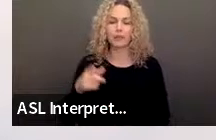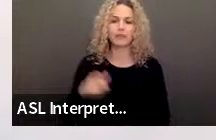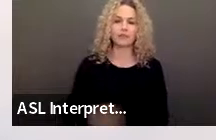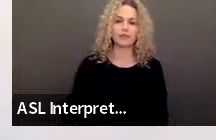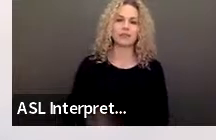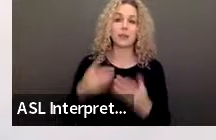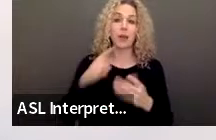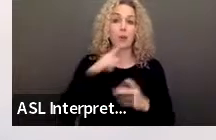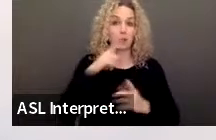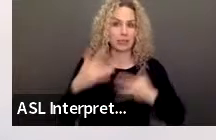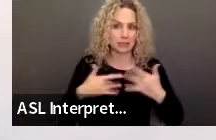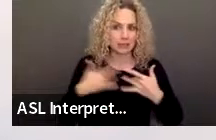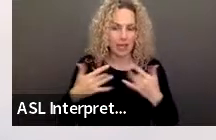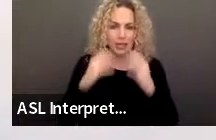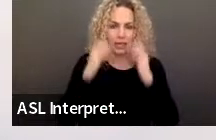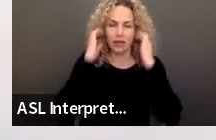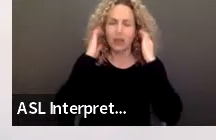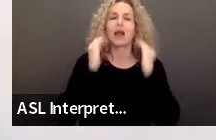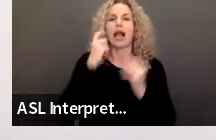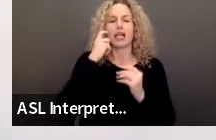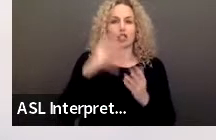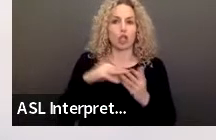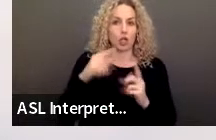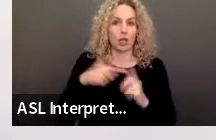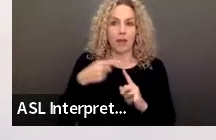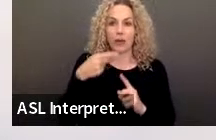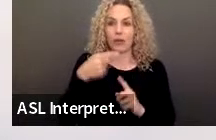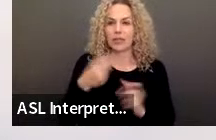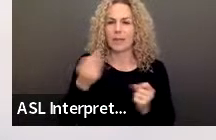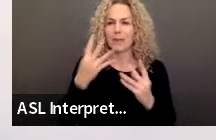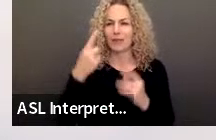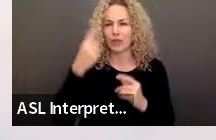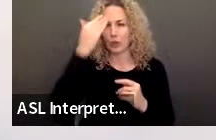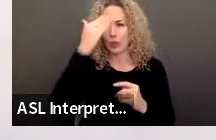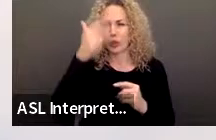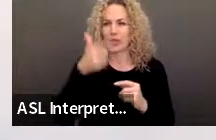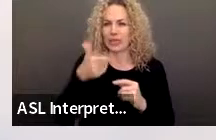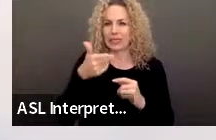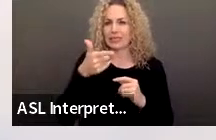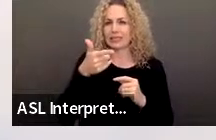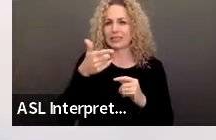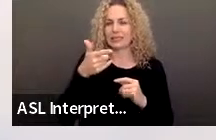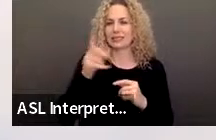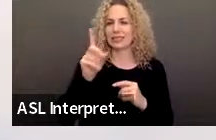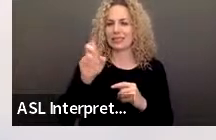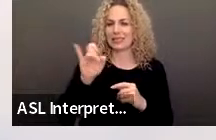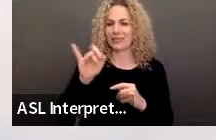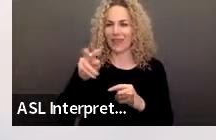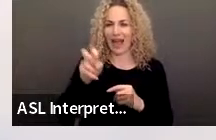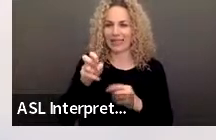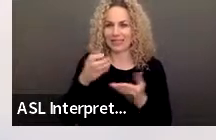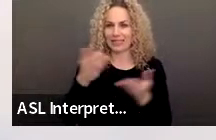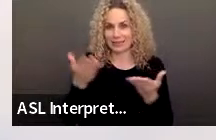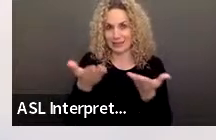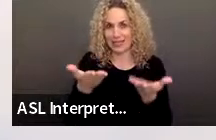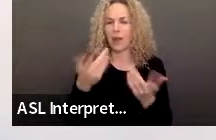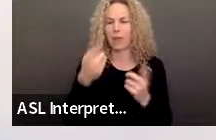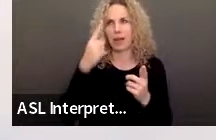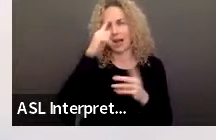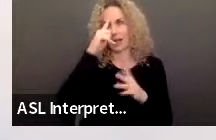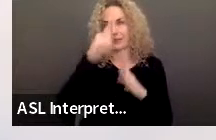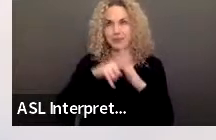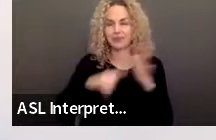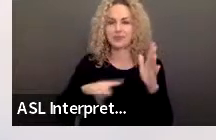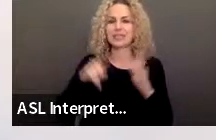really excited about because I just learned about this. Probably many of you already knew this device existed, but somehow it escaped me. This is